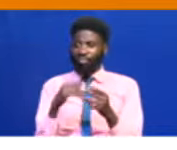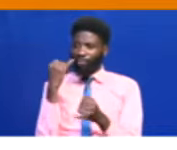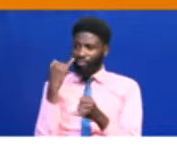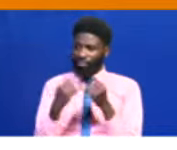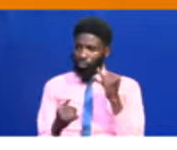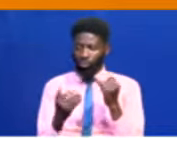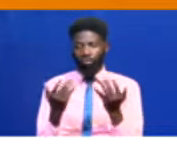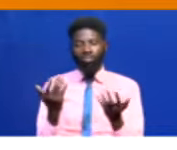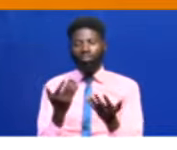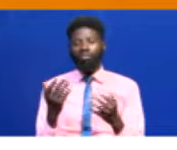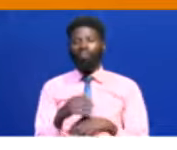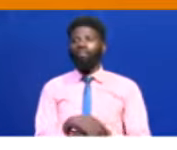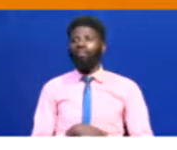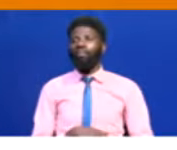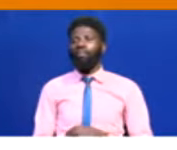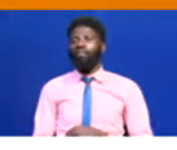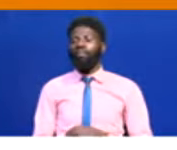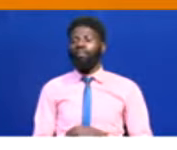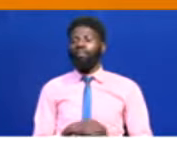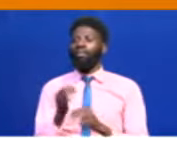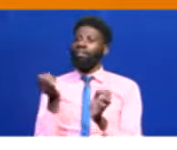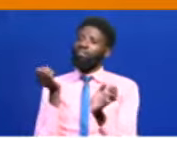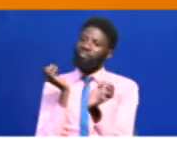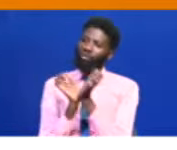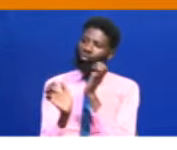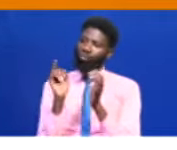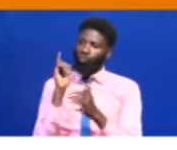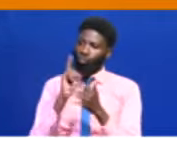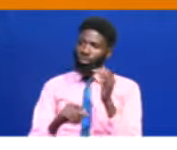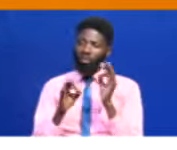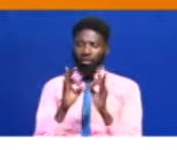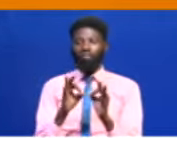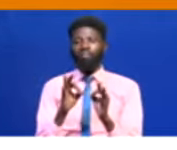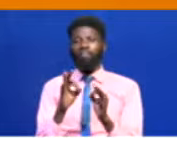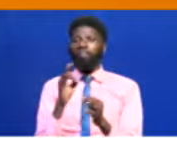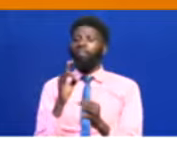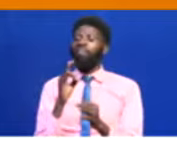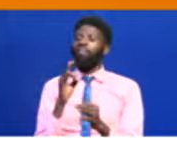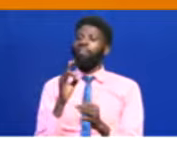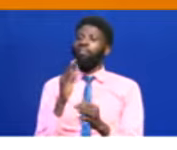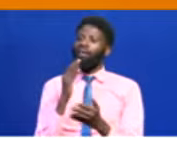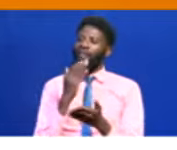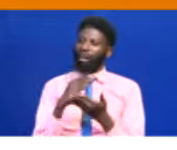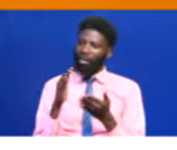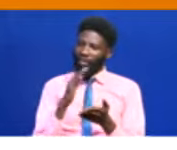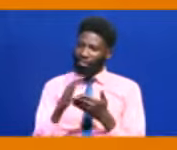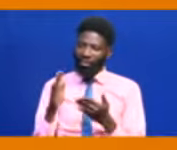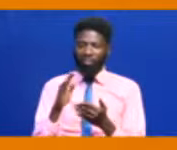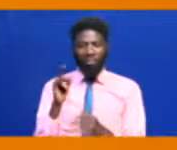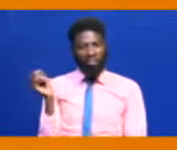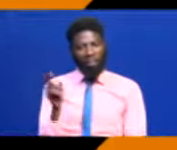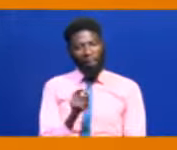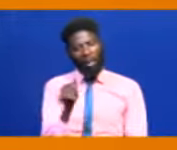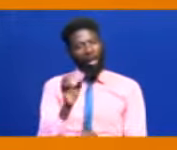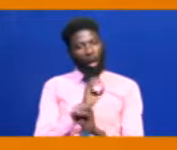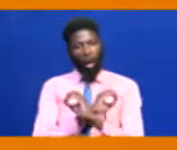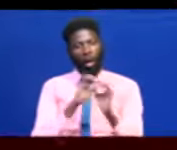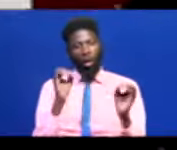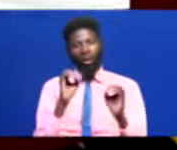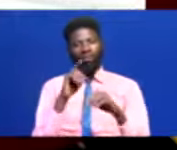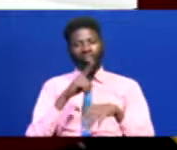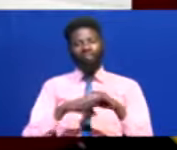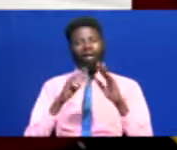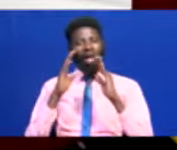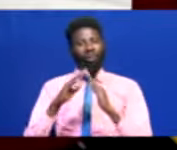platform is that what are the penalties for not paying monthly rent for affordable housing? We can start off with the first and the